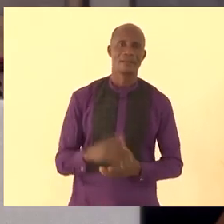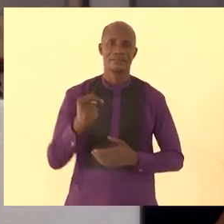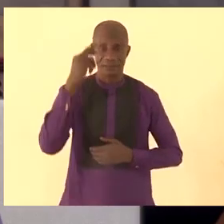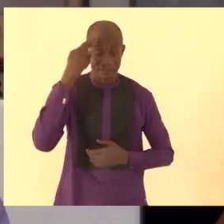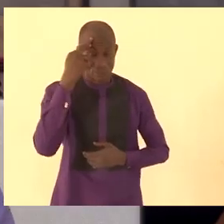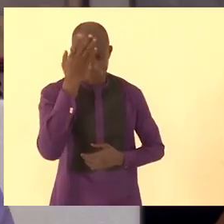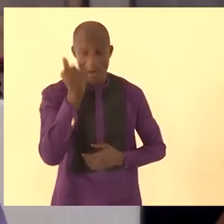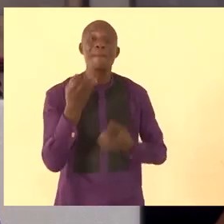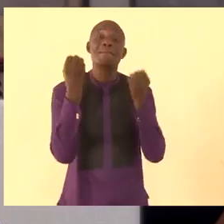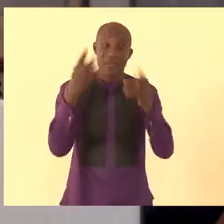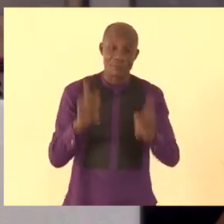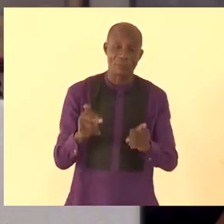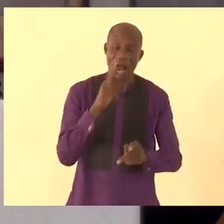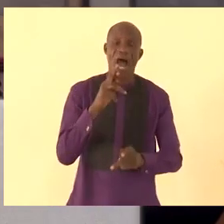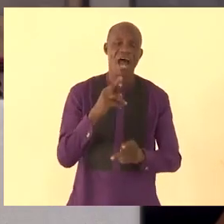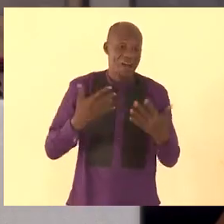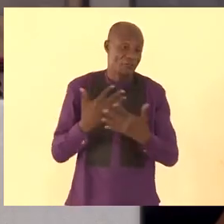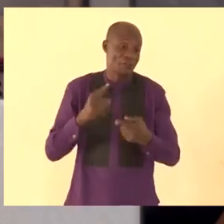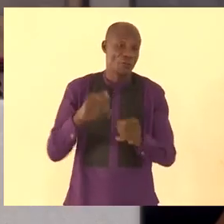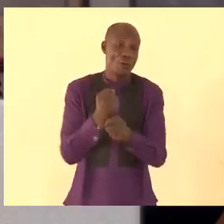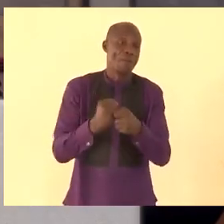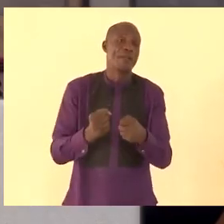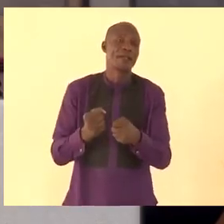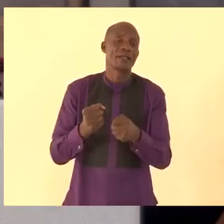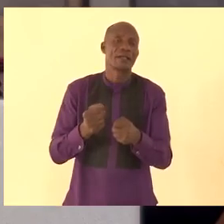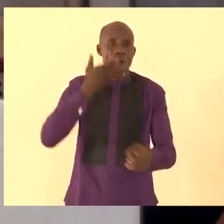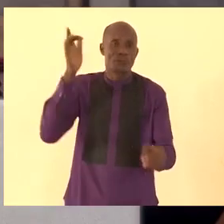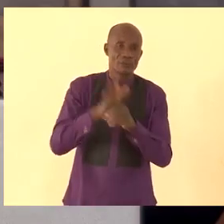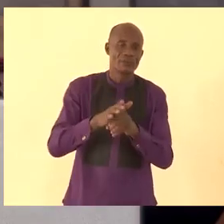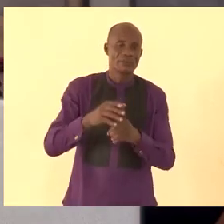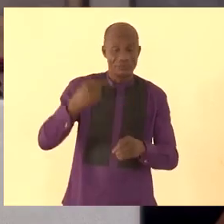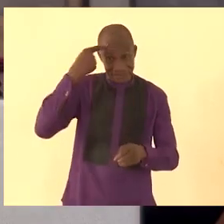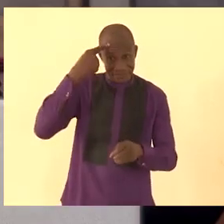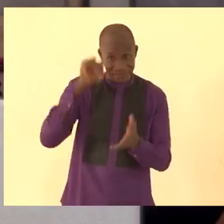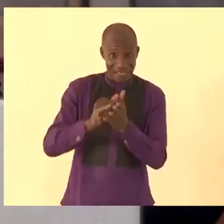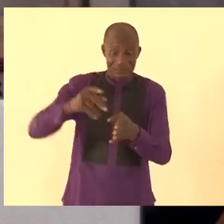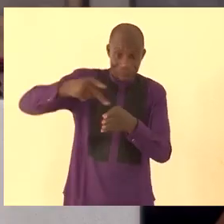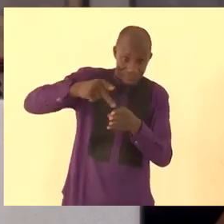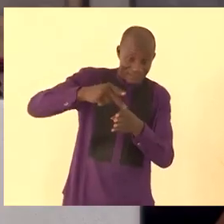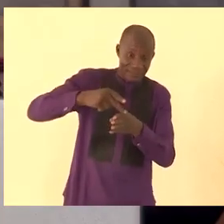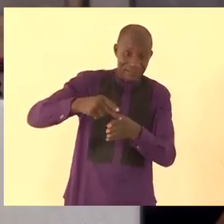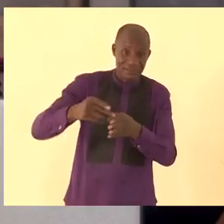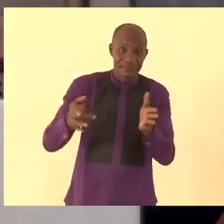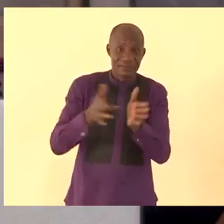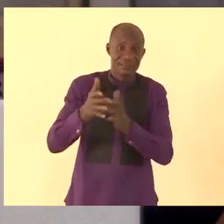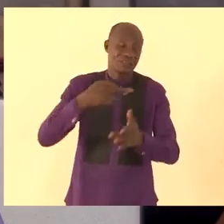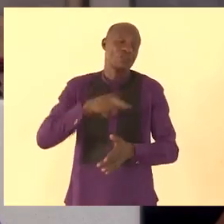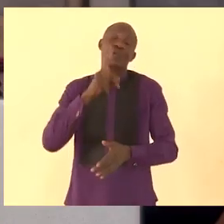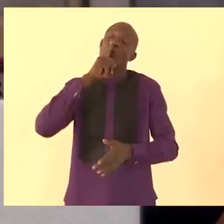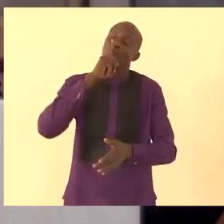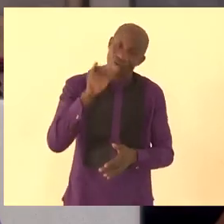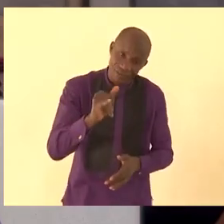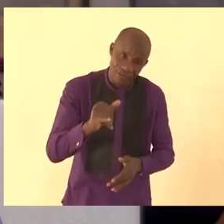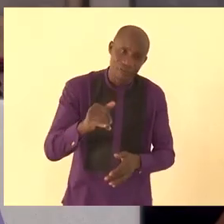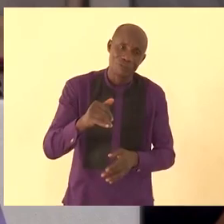The reason why many people are afraid to make such commitment is that they think that to practice Christianity truly, that it will reduce